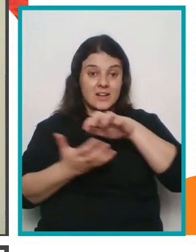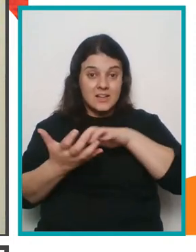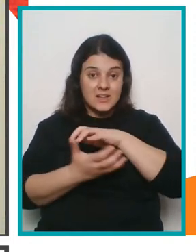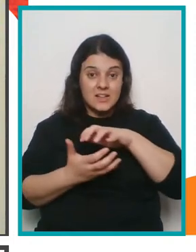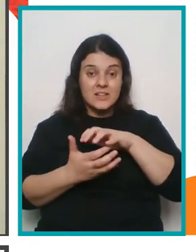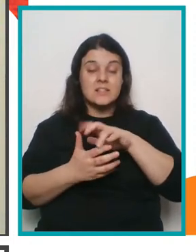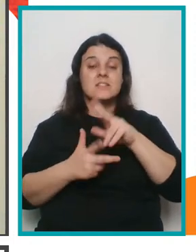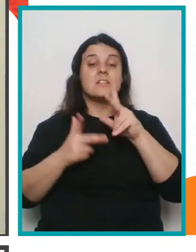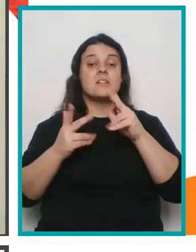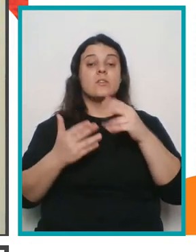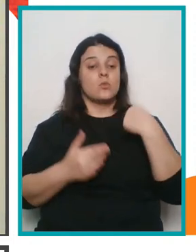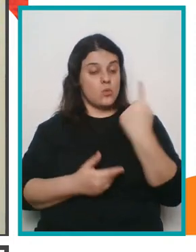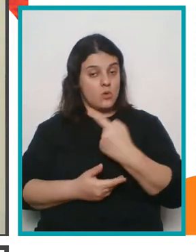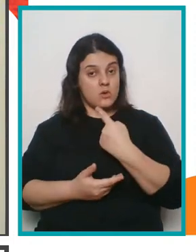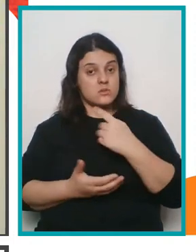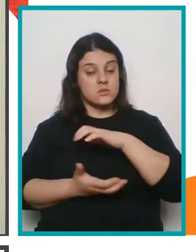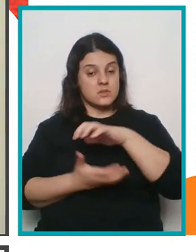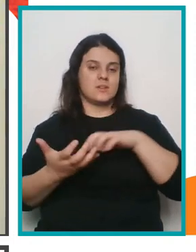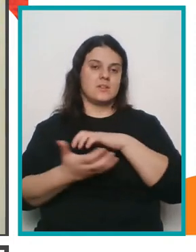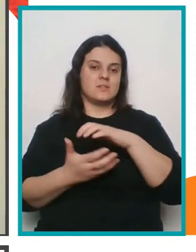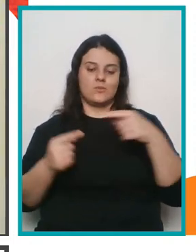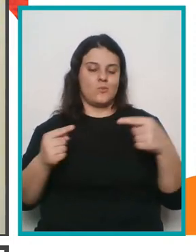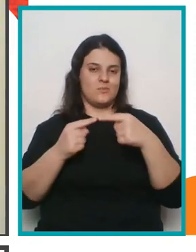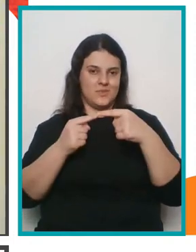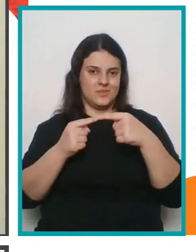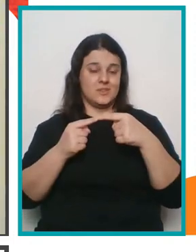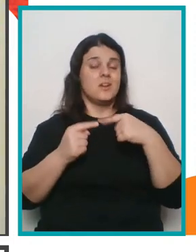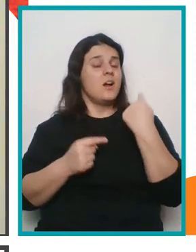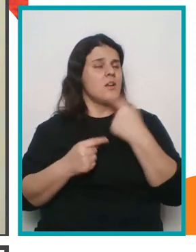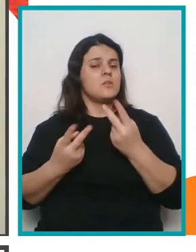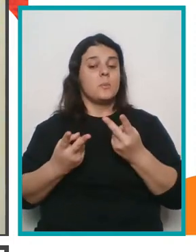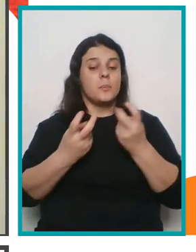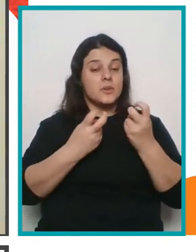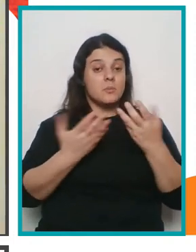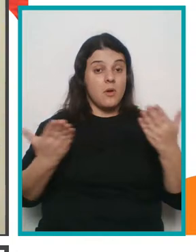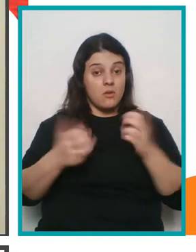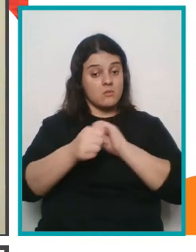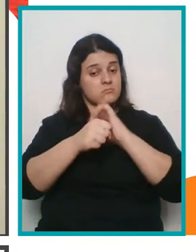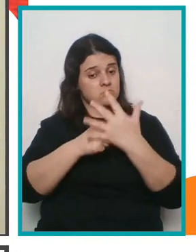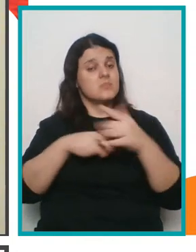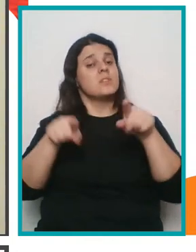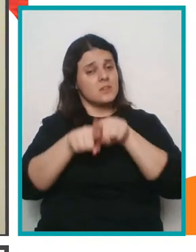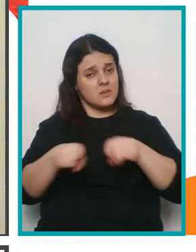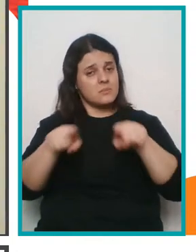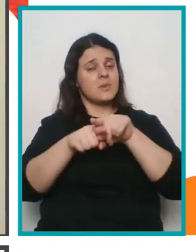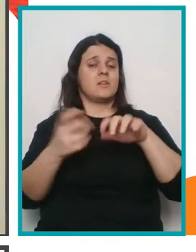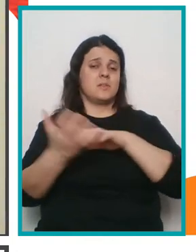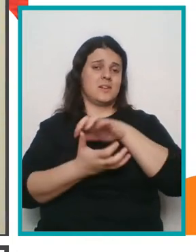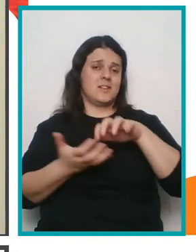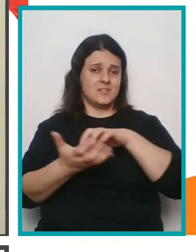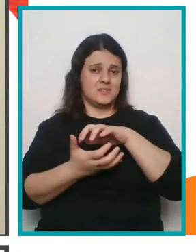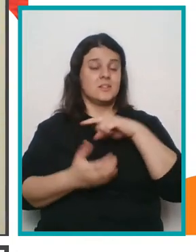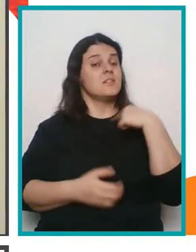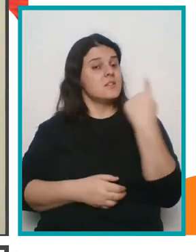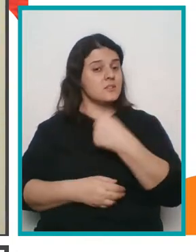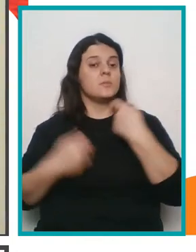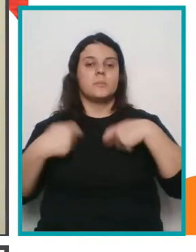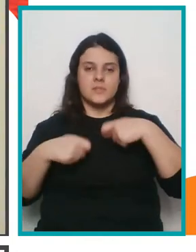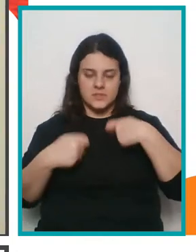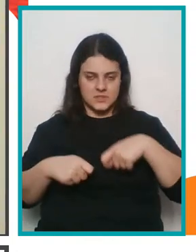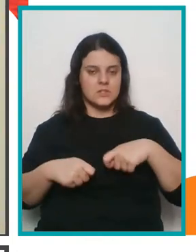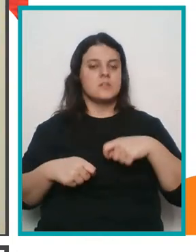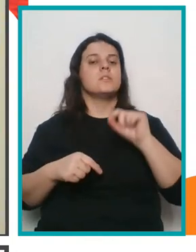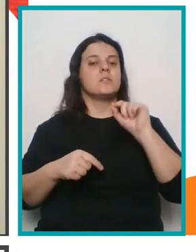the guidelines that were. So as the Fridays for Future movement, we moved the strikes from the